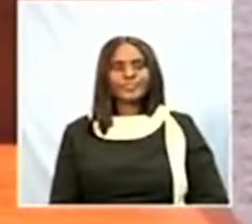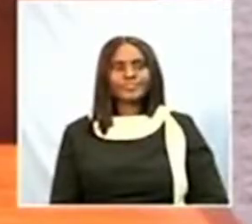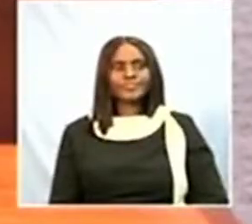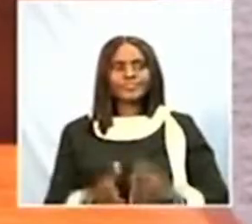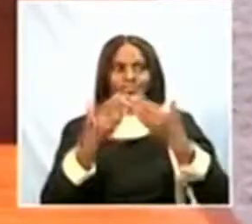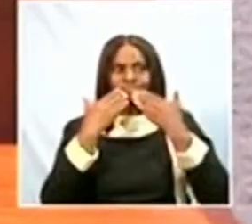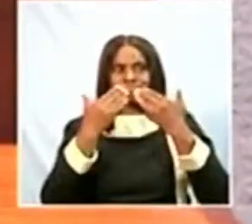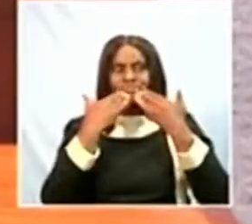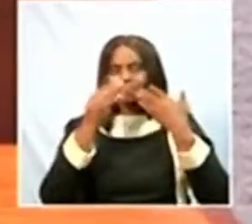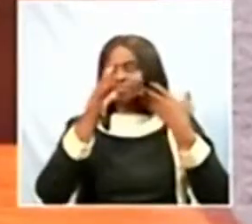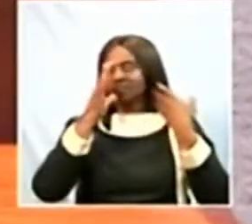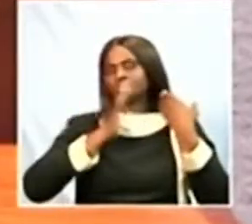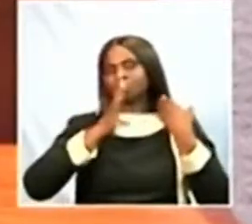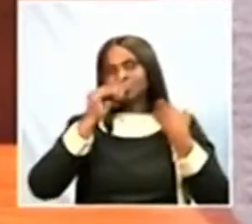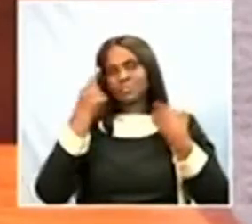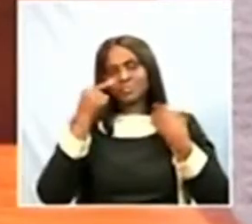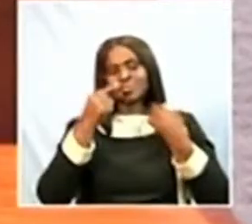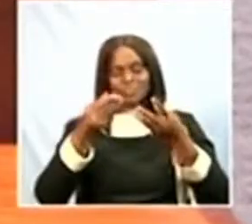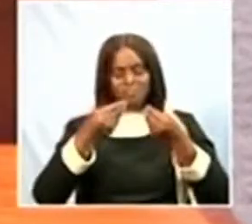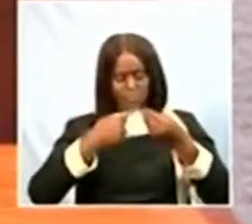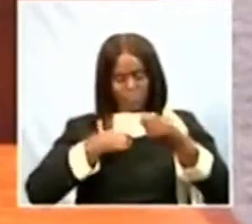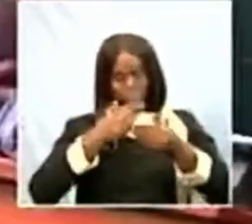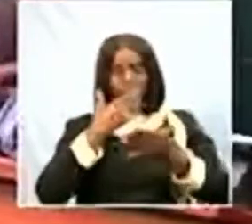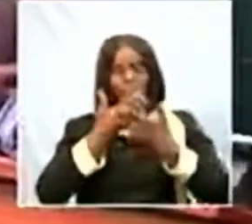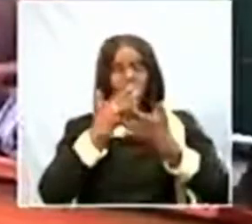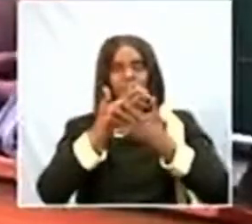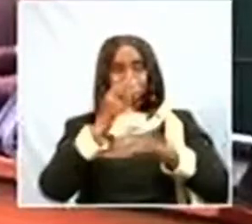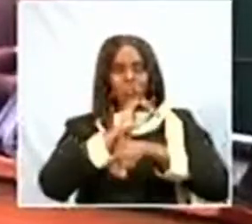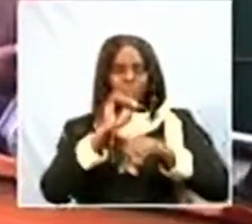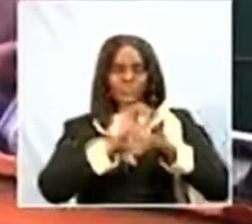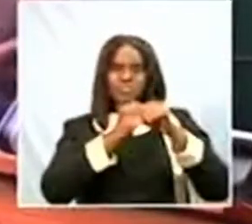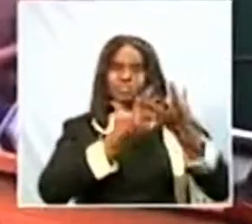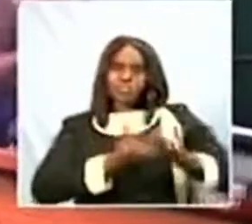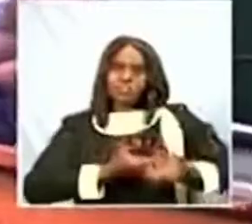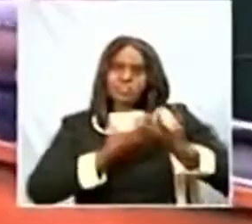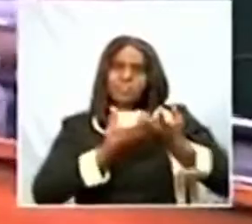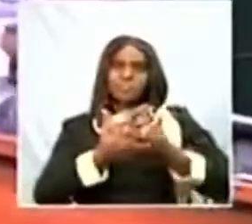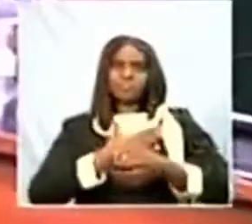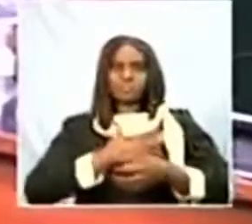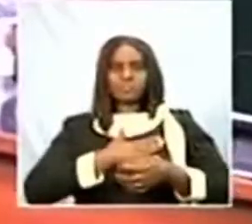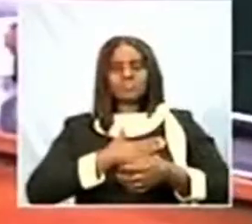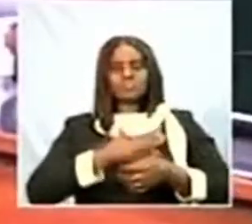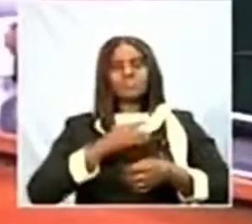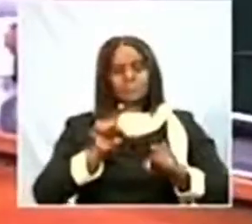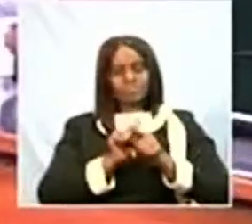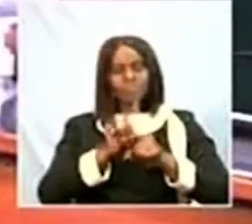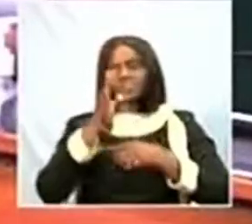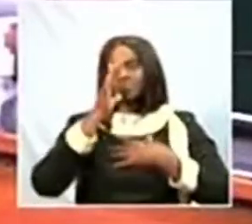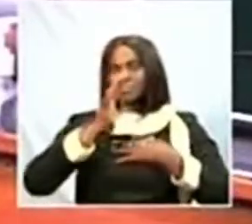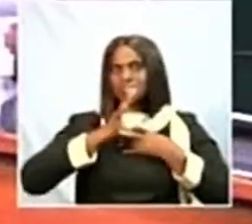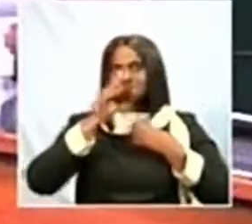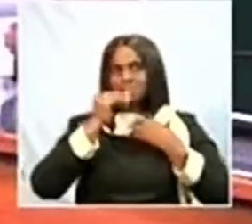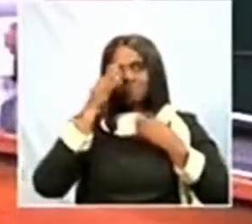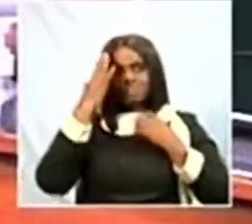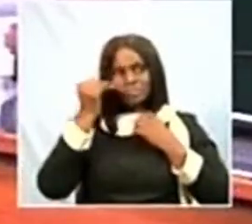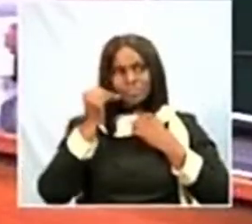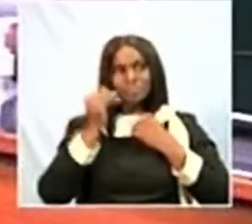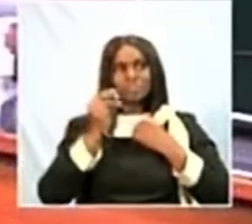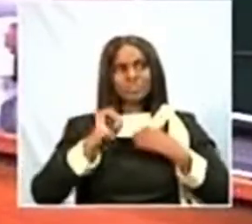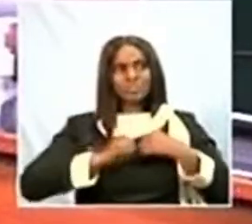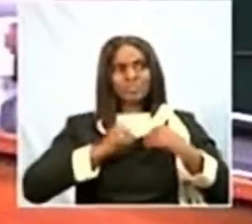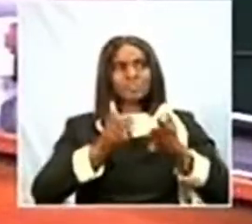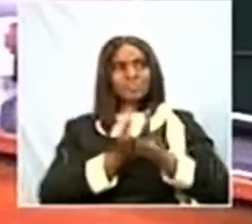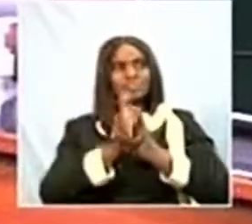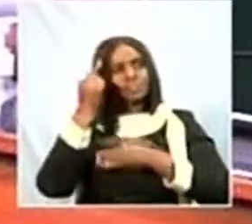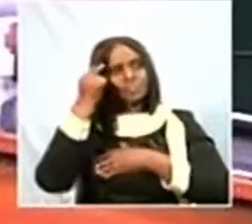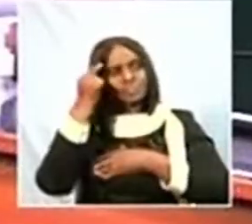Thank you, Madam Speaker, for giving me this grand opportunity to express my views. Madam Speaker, why should we urge the